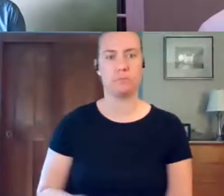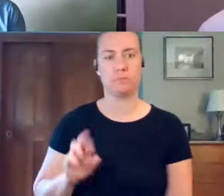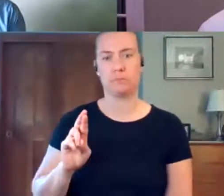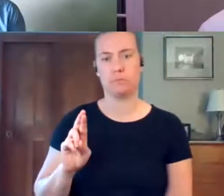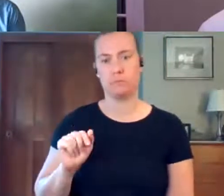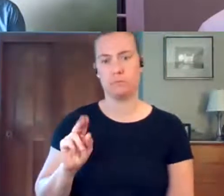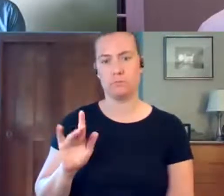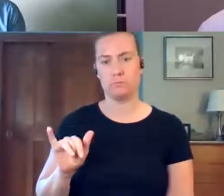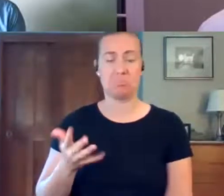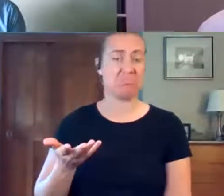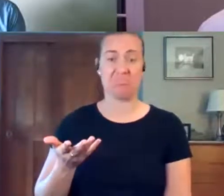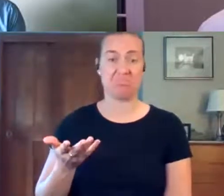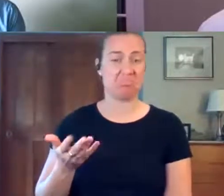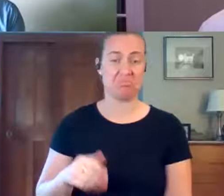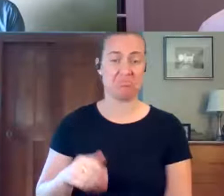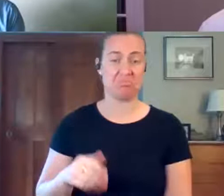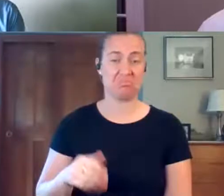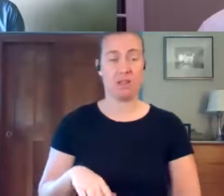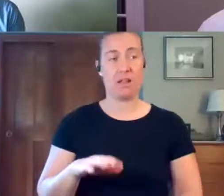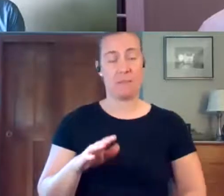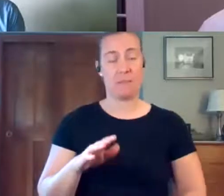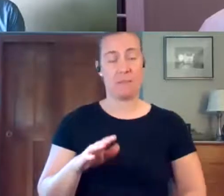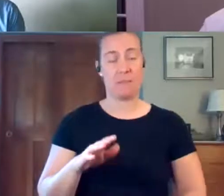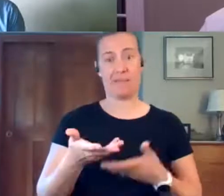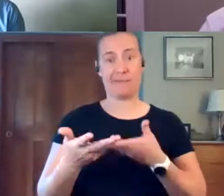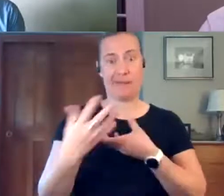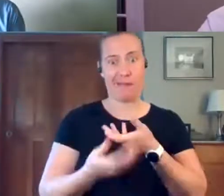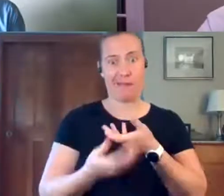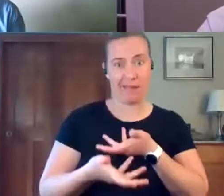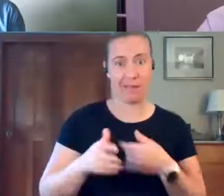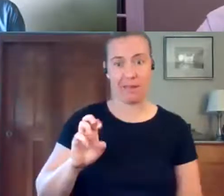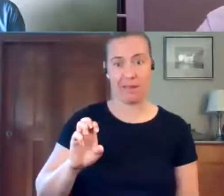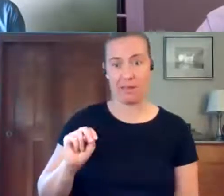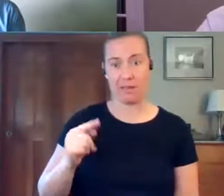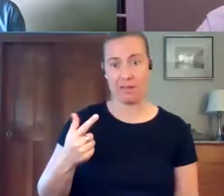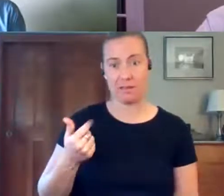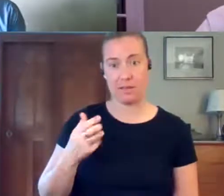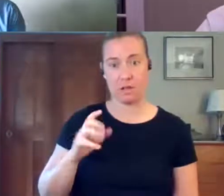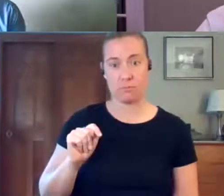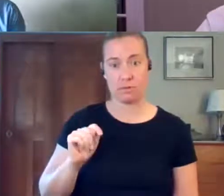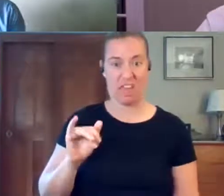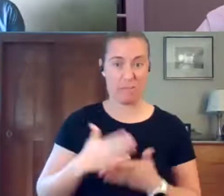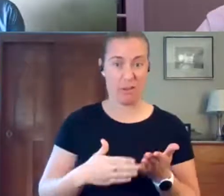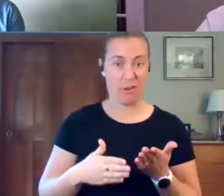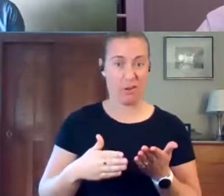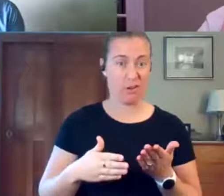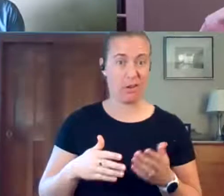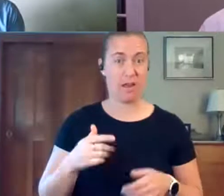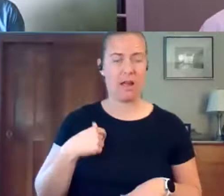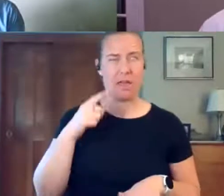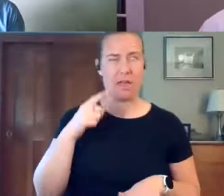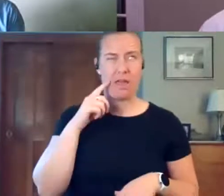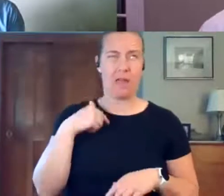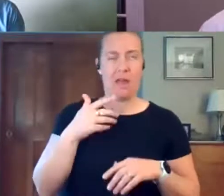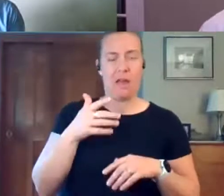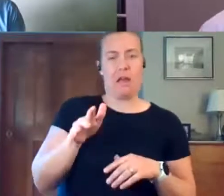I mean, I guess so far as, the engagement piece on the ground, I mean, I think I alluded to some of